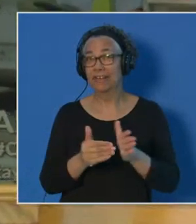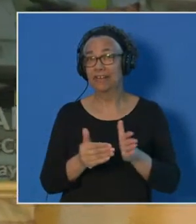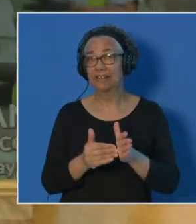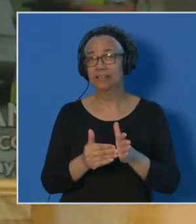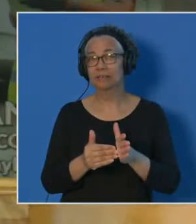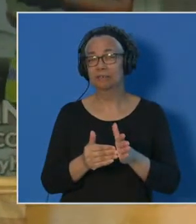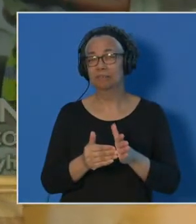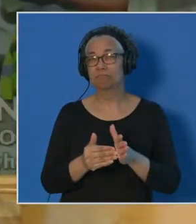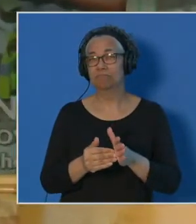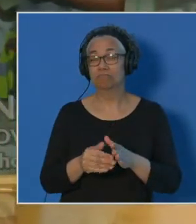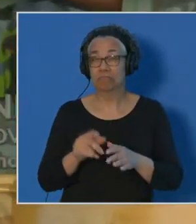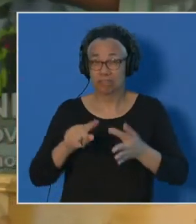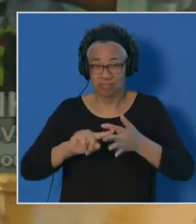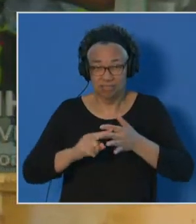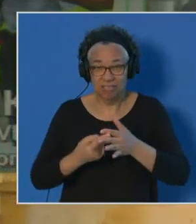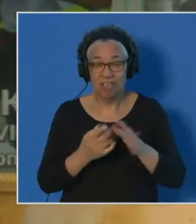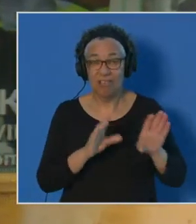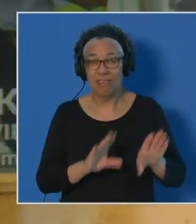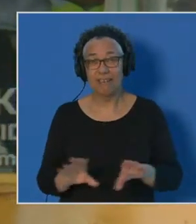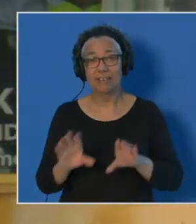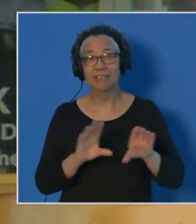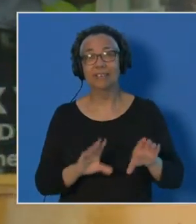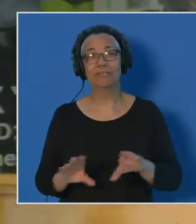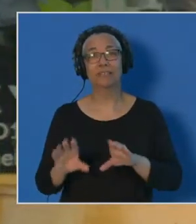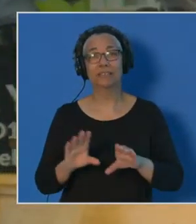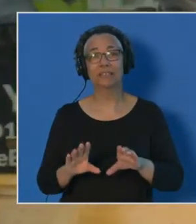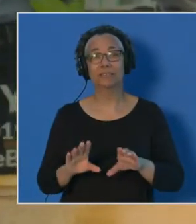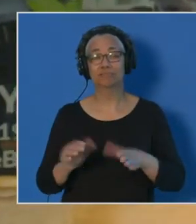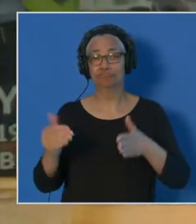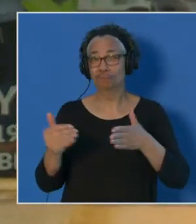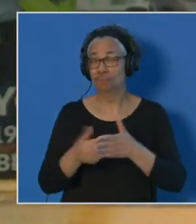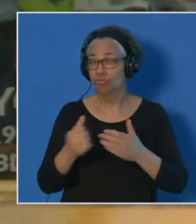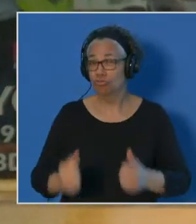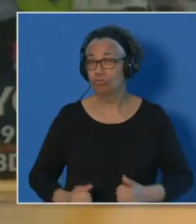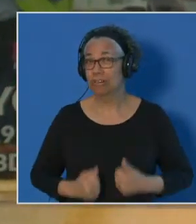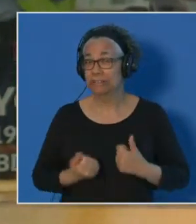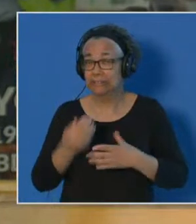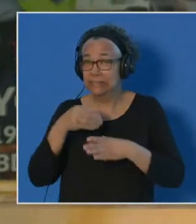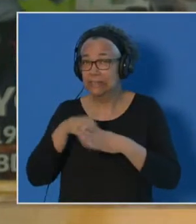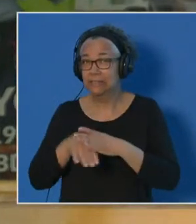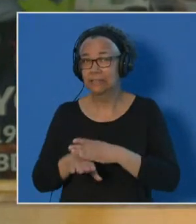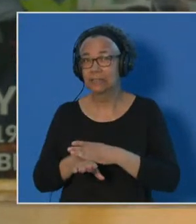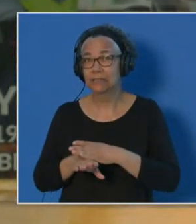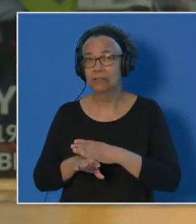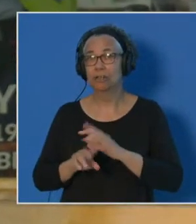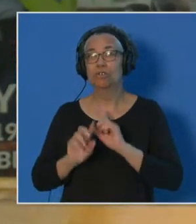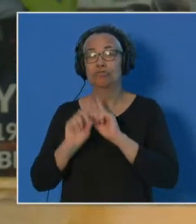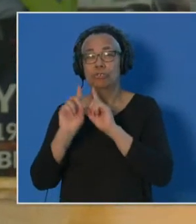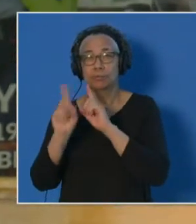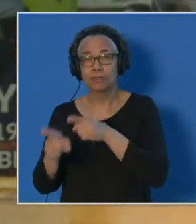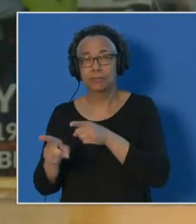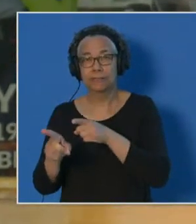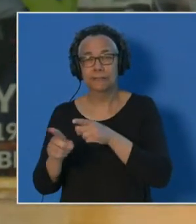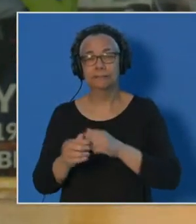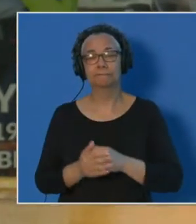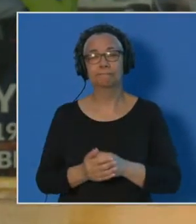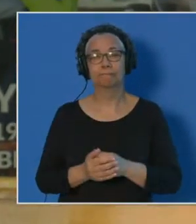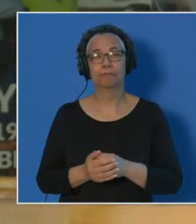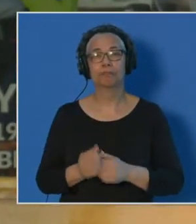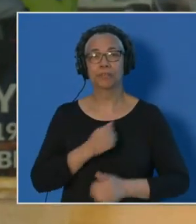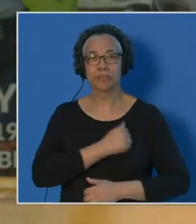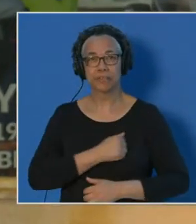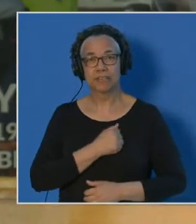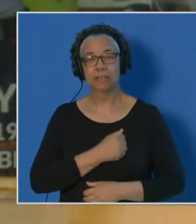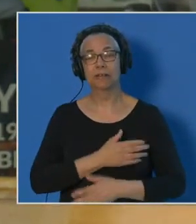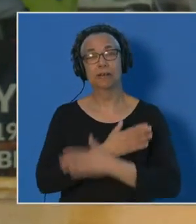As in, have they been able to restart their activities and have new residents come in if possible? The rest homes that